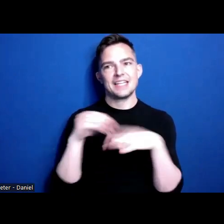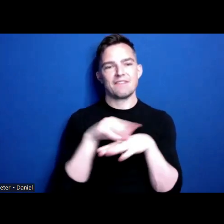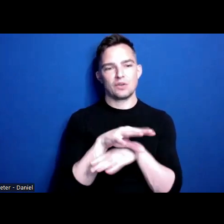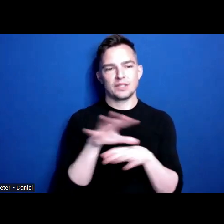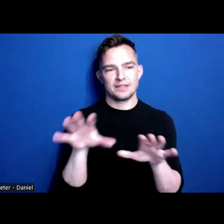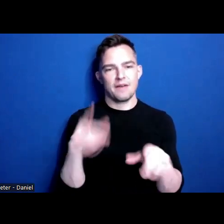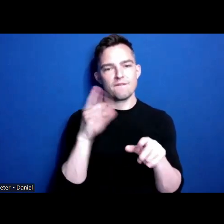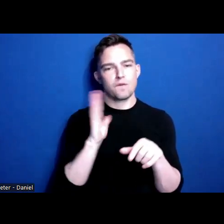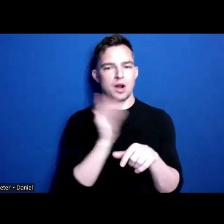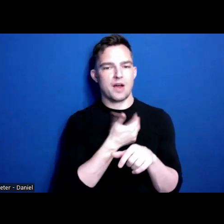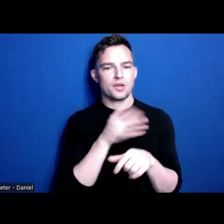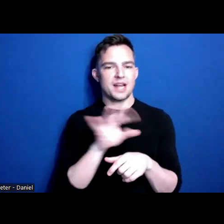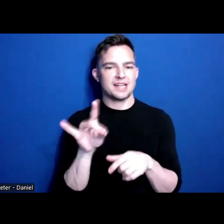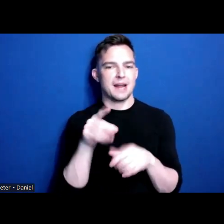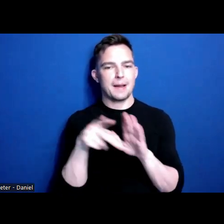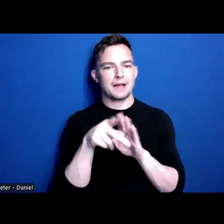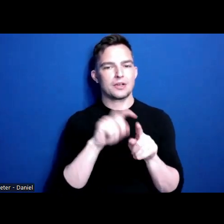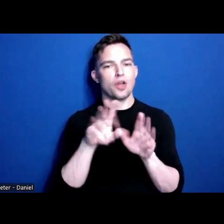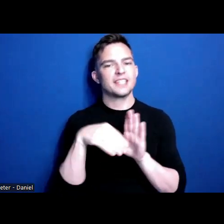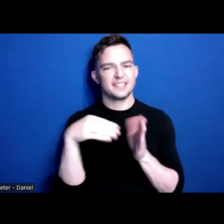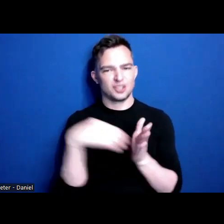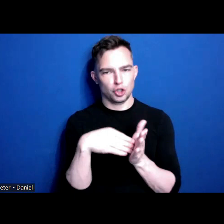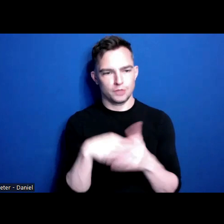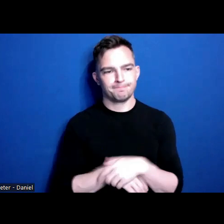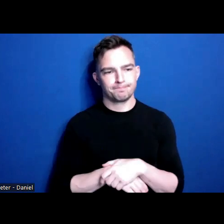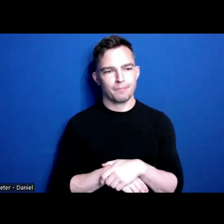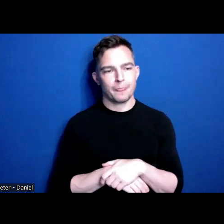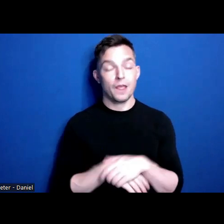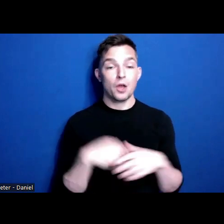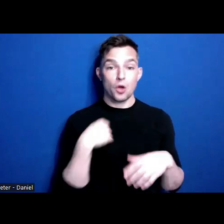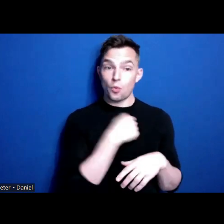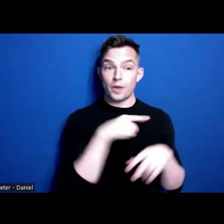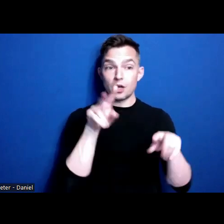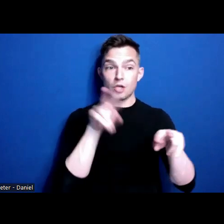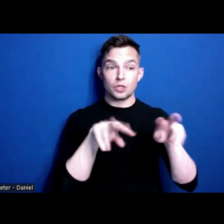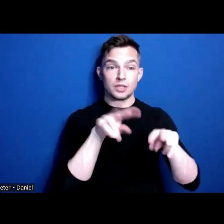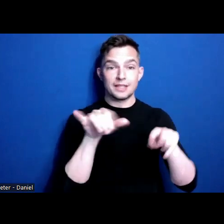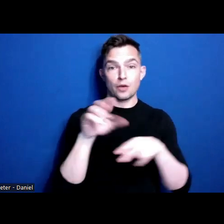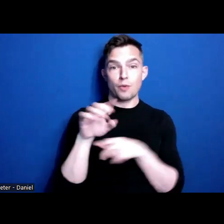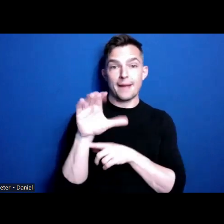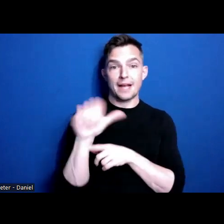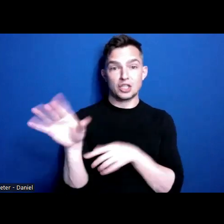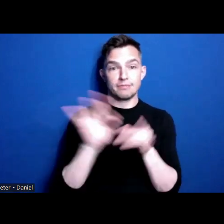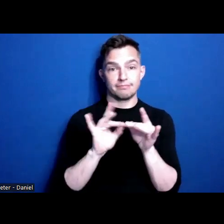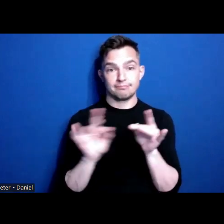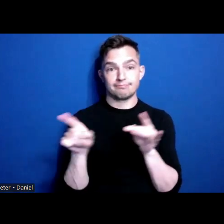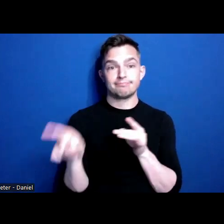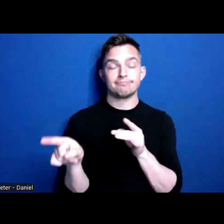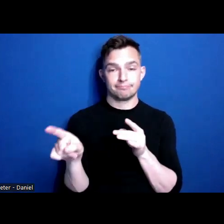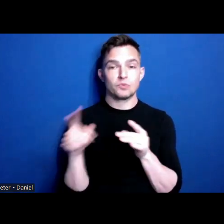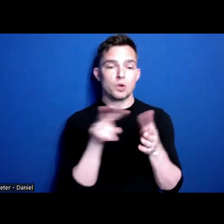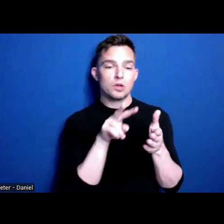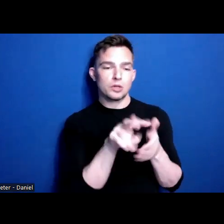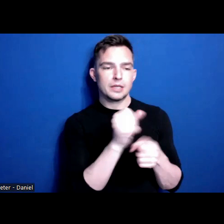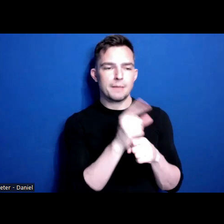for our 988 call centers. We are looking, as Rebecca has noted, we're looking at ensuring